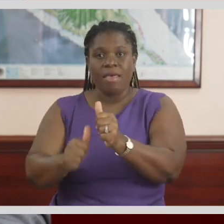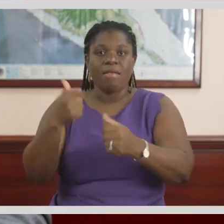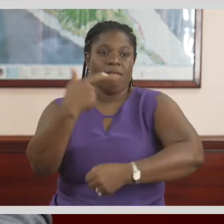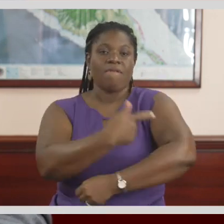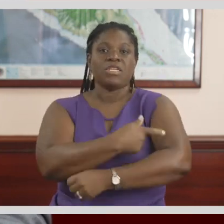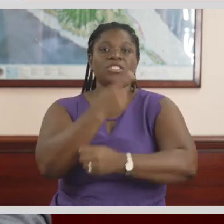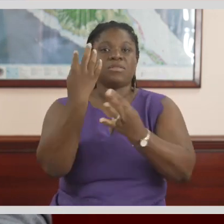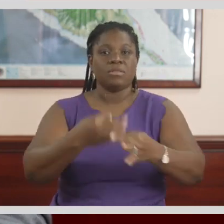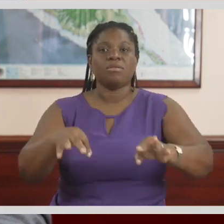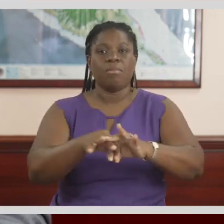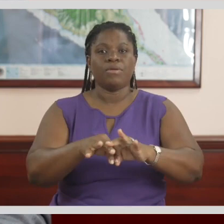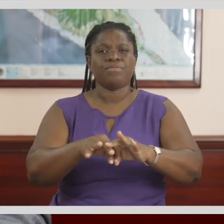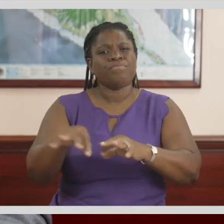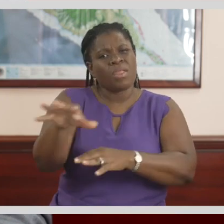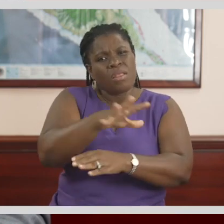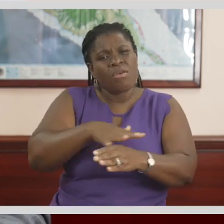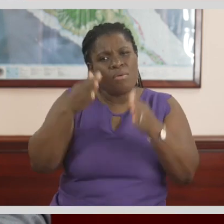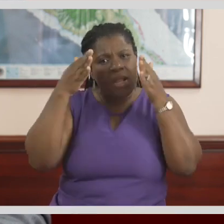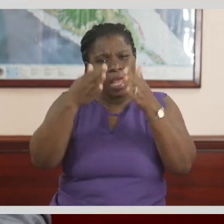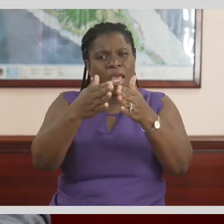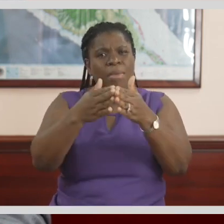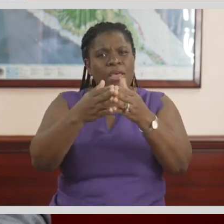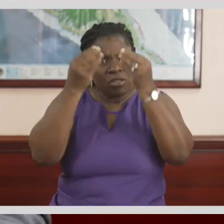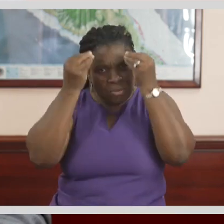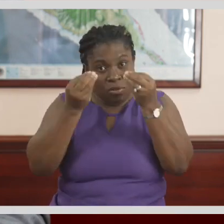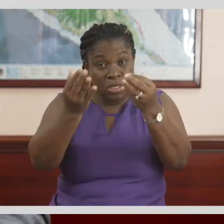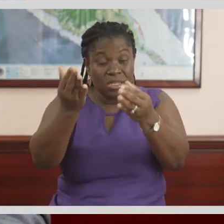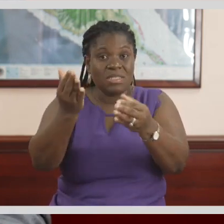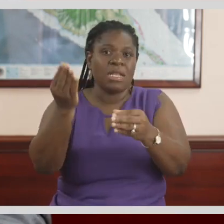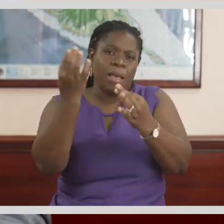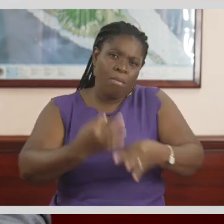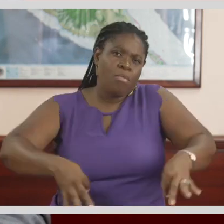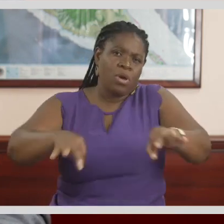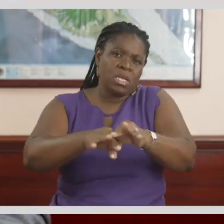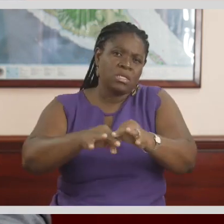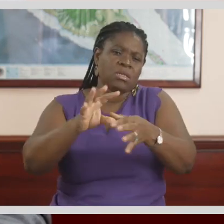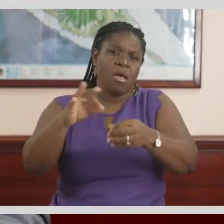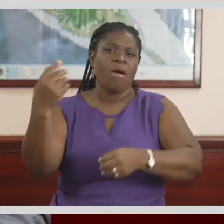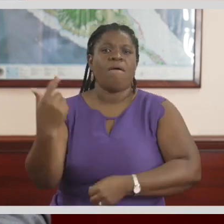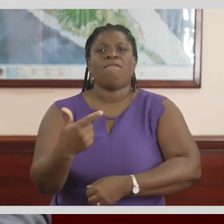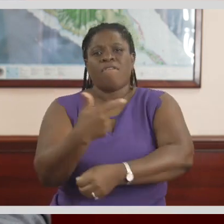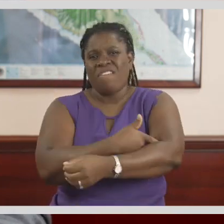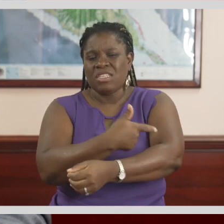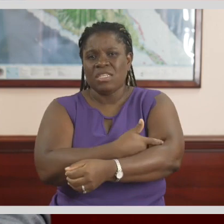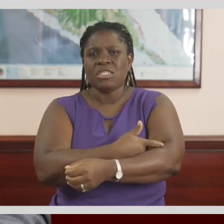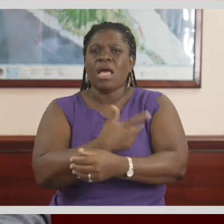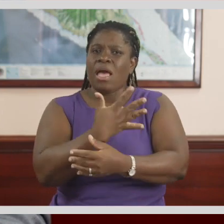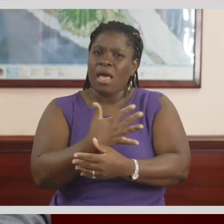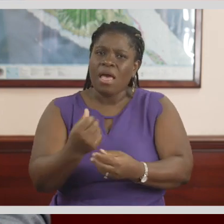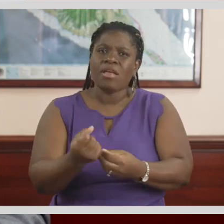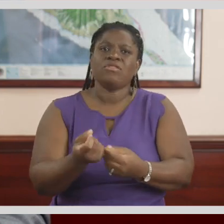The overall aim of the week of activities is to raise awareness on the importance of immunization and to